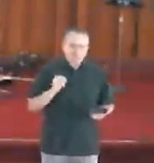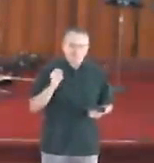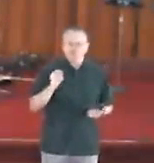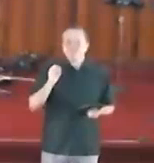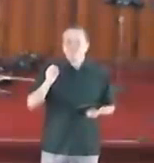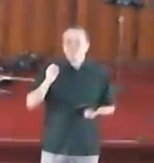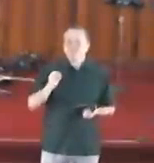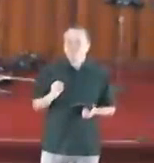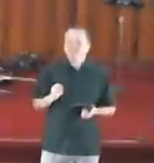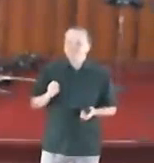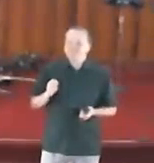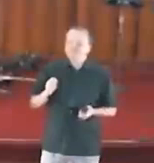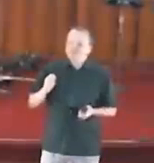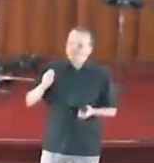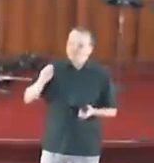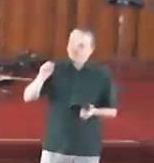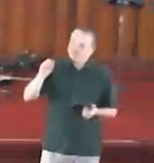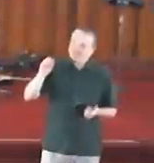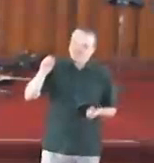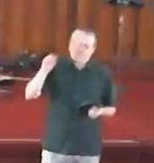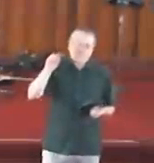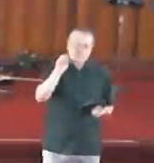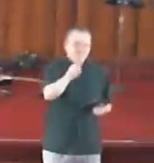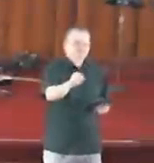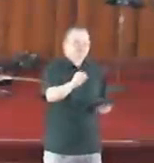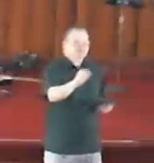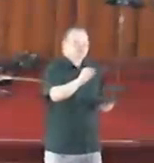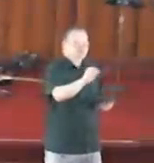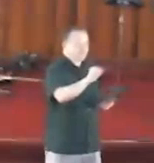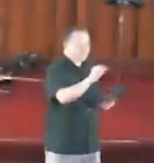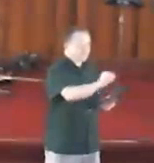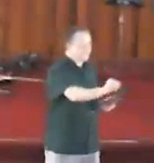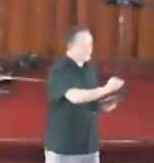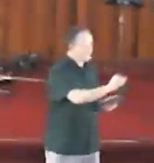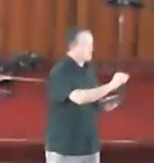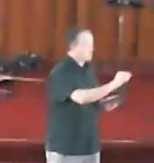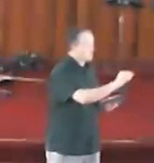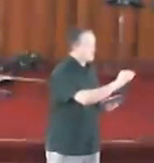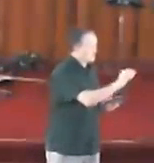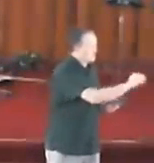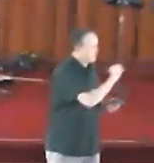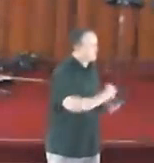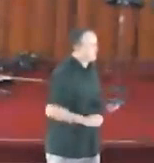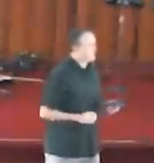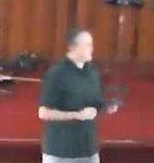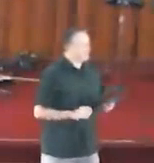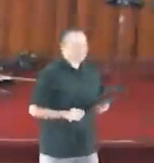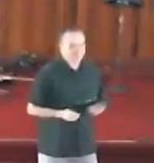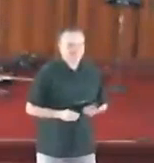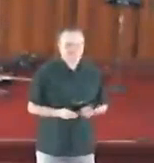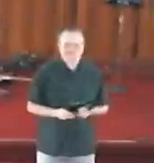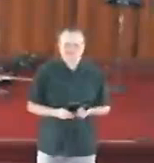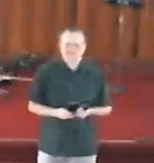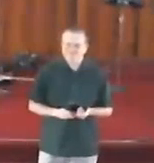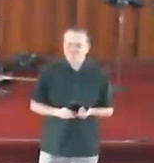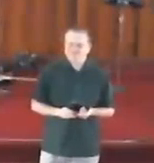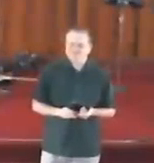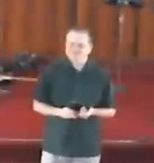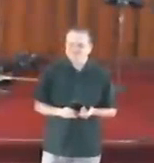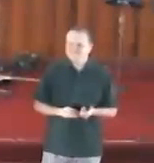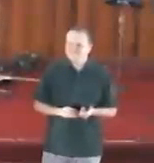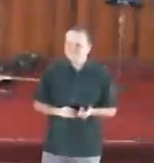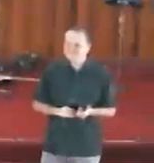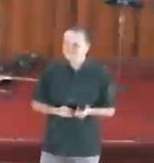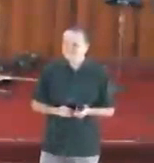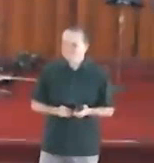la pregunta que quiero hacerles es, ¿cuál fue la experiencia de Pentecostés del apóstol Pablo? So my question for you